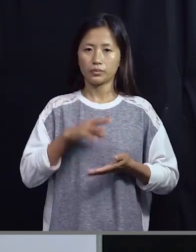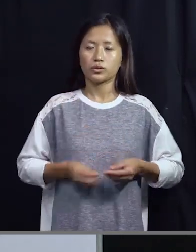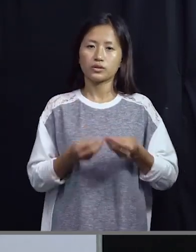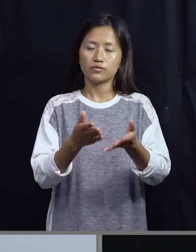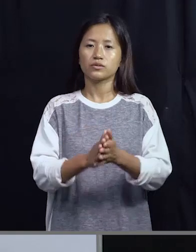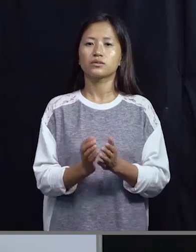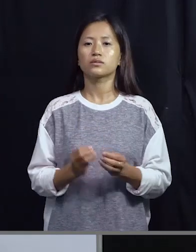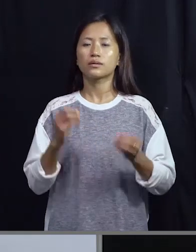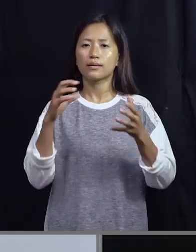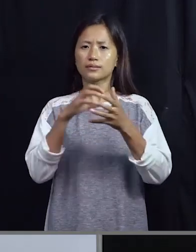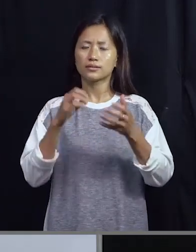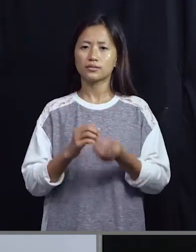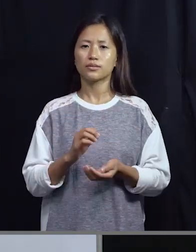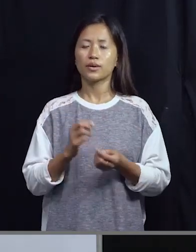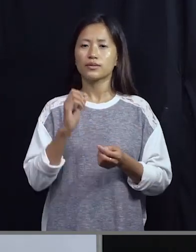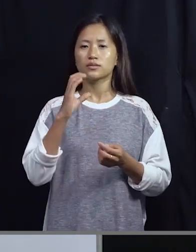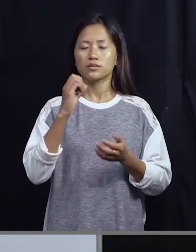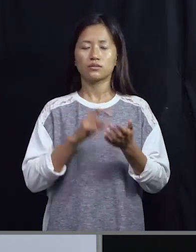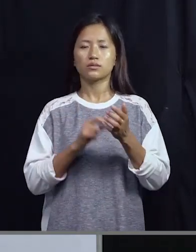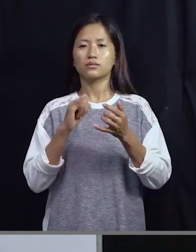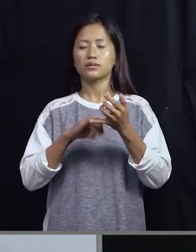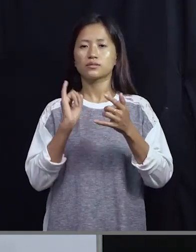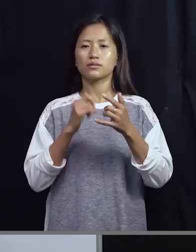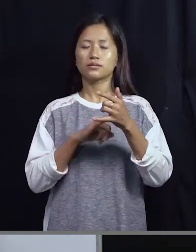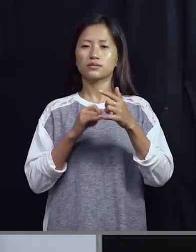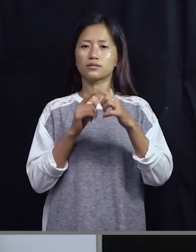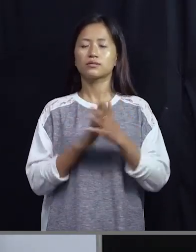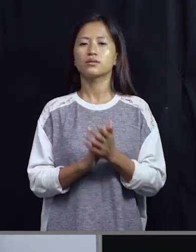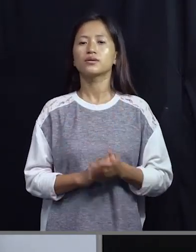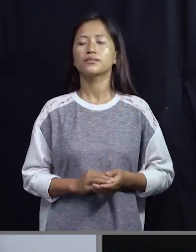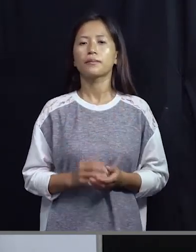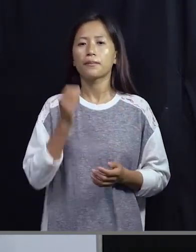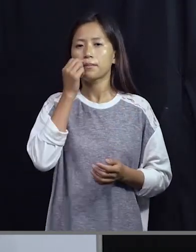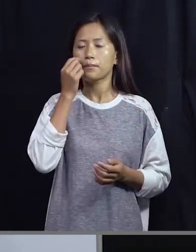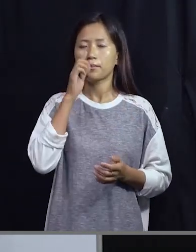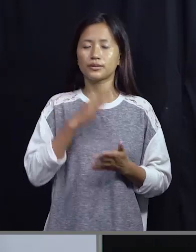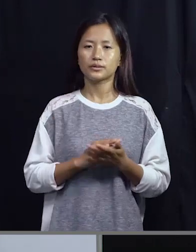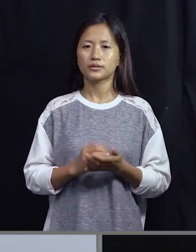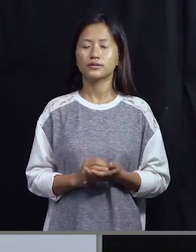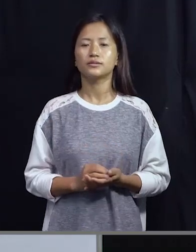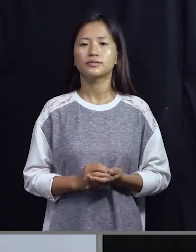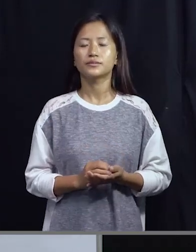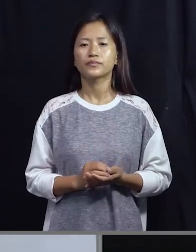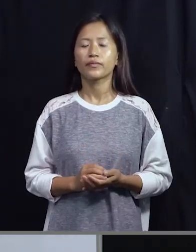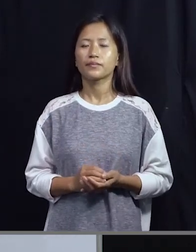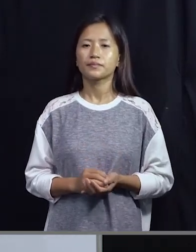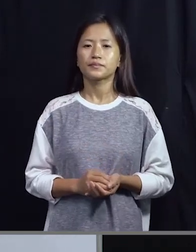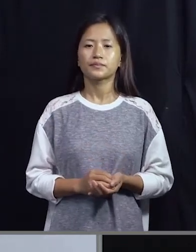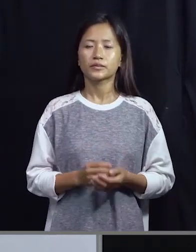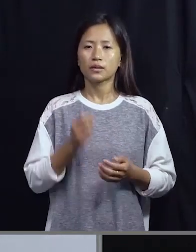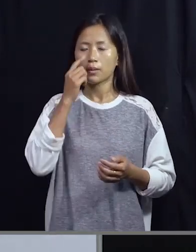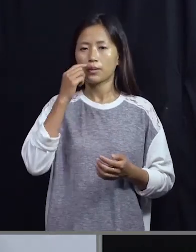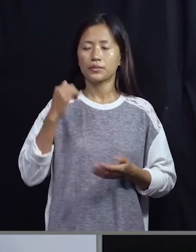each consisting of one parental strand and one newly synthesized strand. Then they allowed this